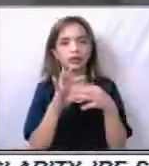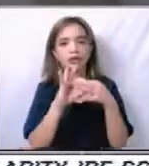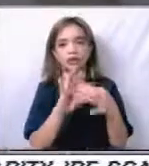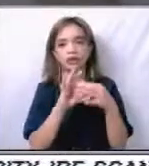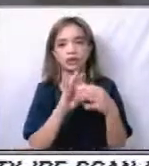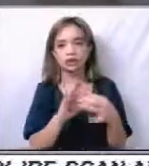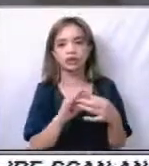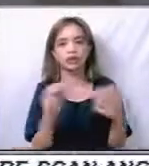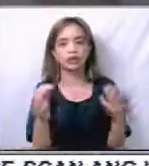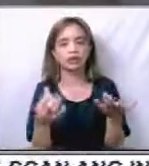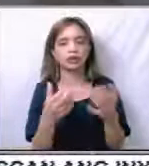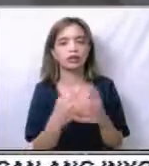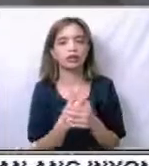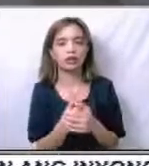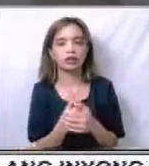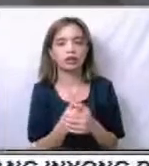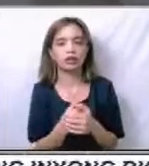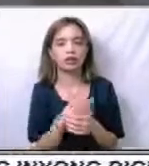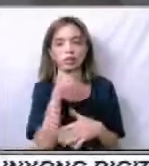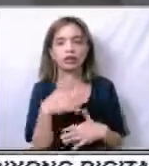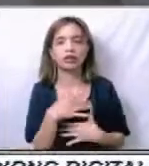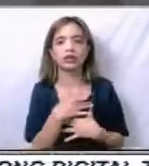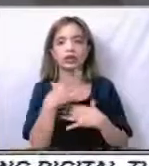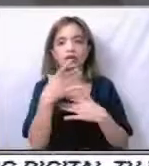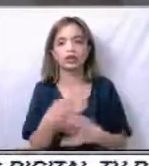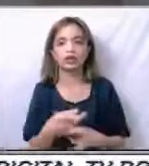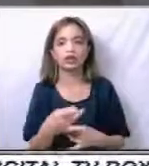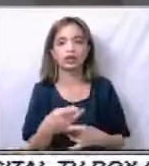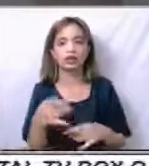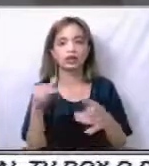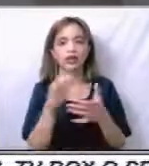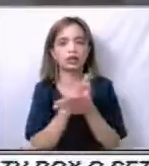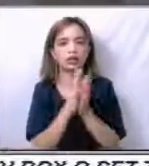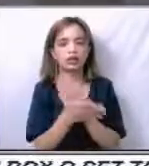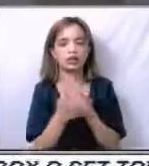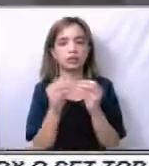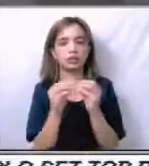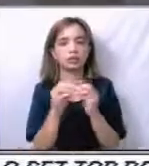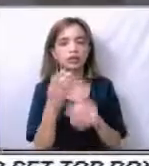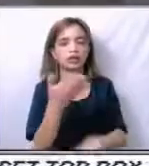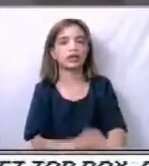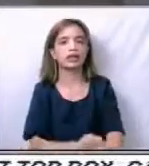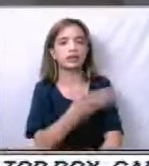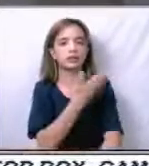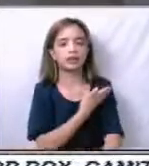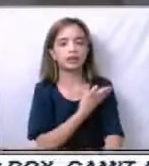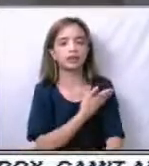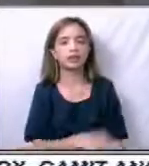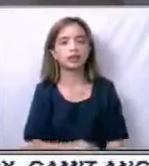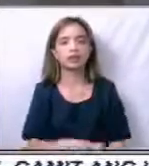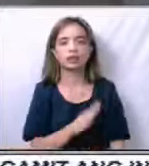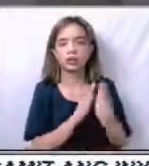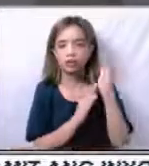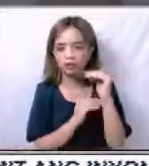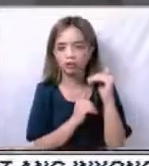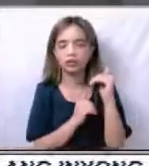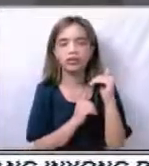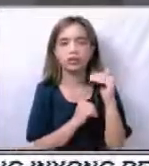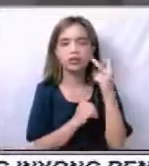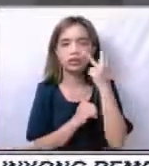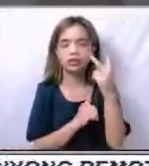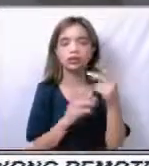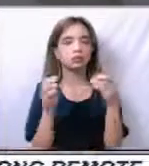areas of mutual interest be further enhanced. We look forward to